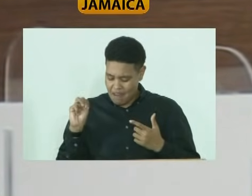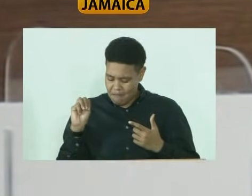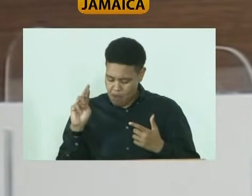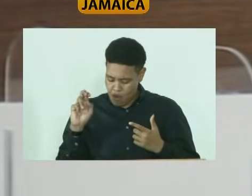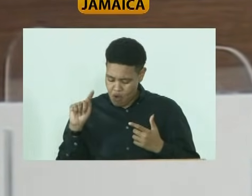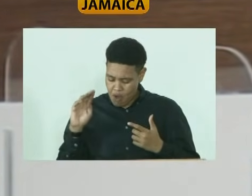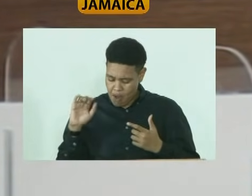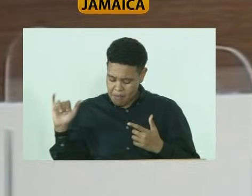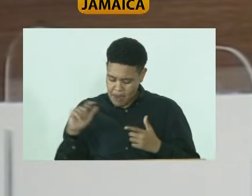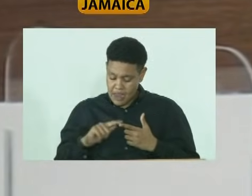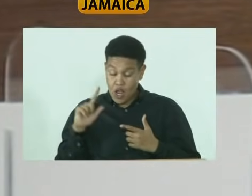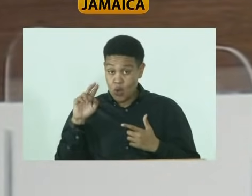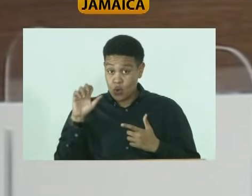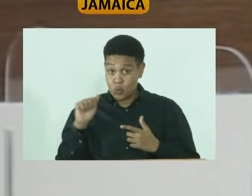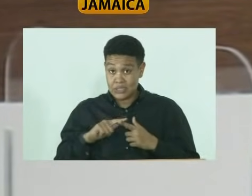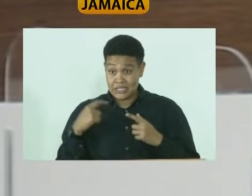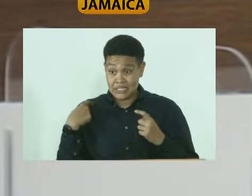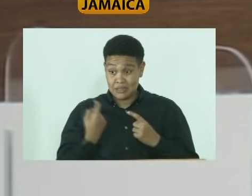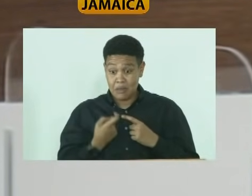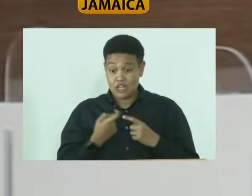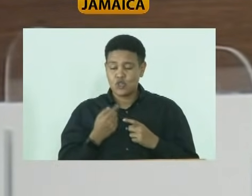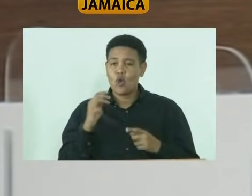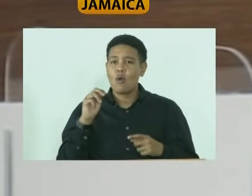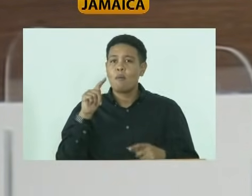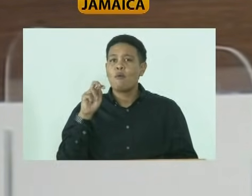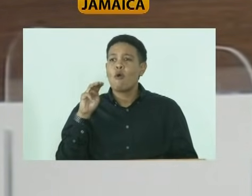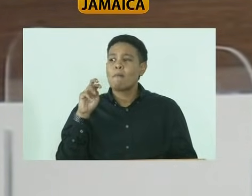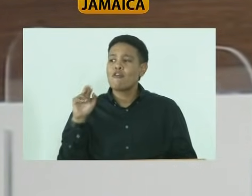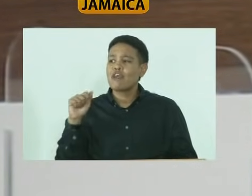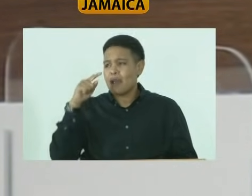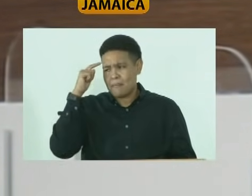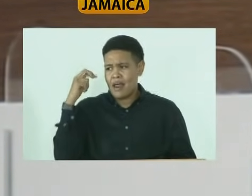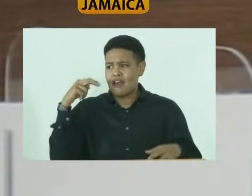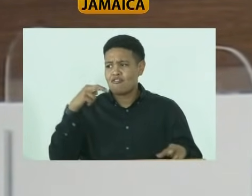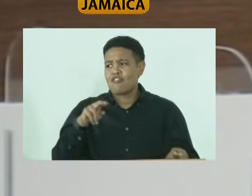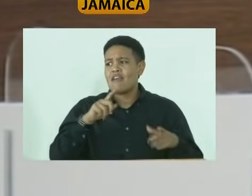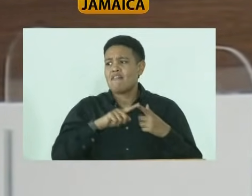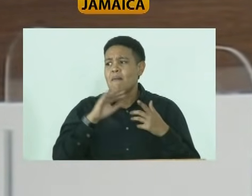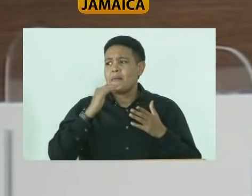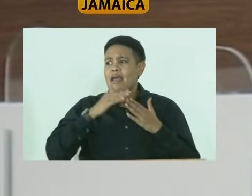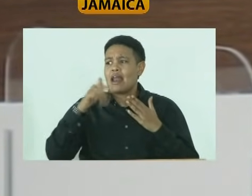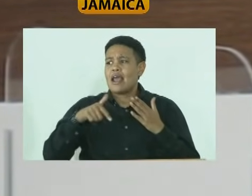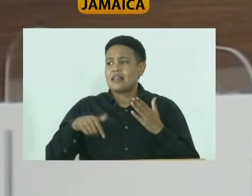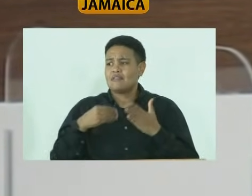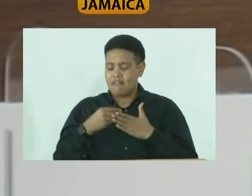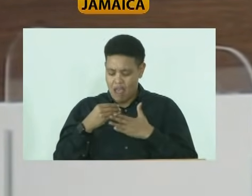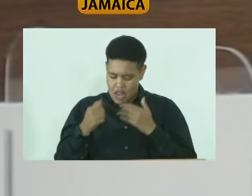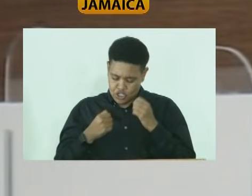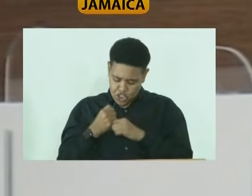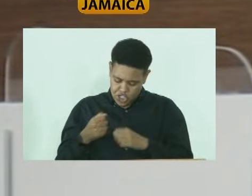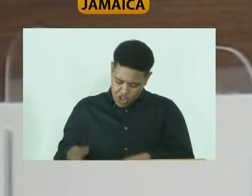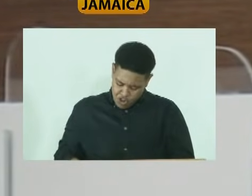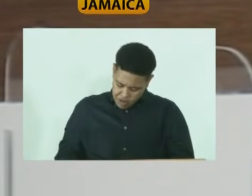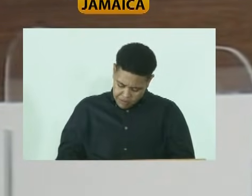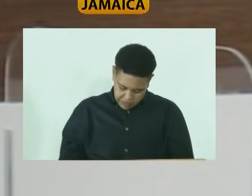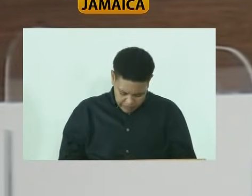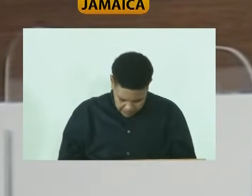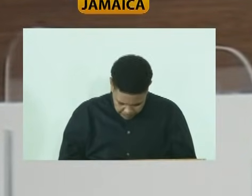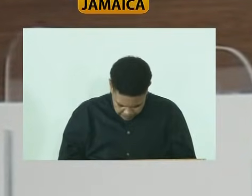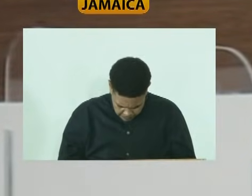Bay, Lucy, Spanish Town, Port Maria, Black River by the end of this financial year.